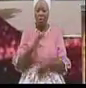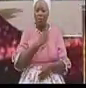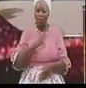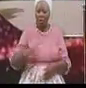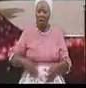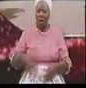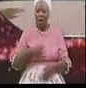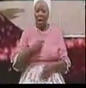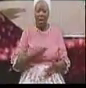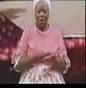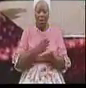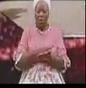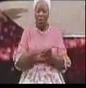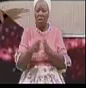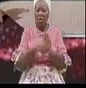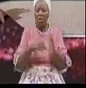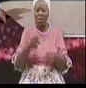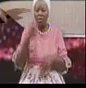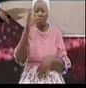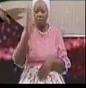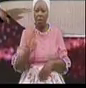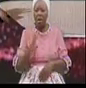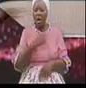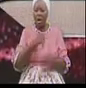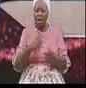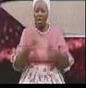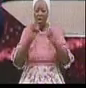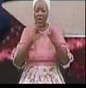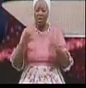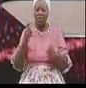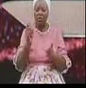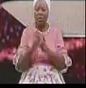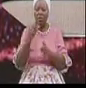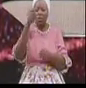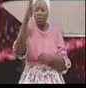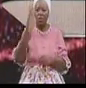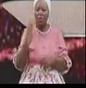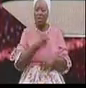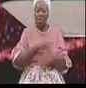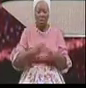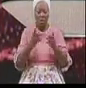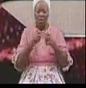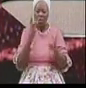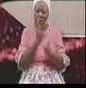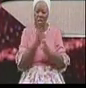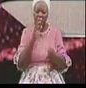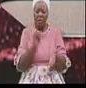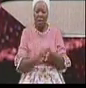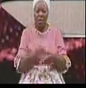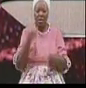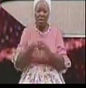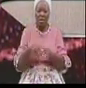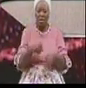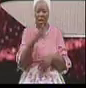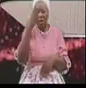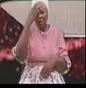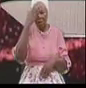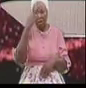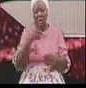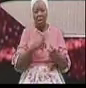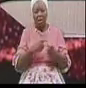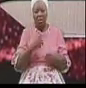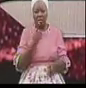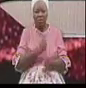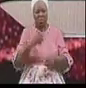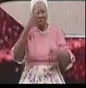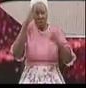the holiness of God and the teaching of the word of God. They don't want to retain that in their knowledge.